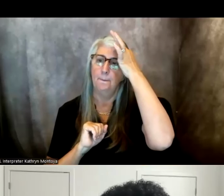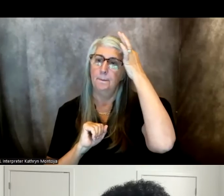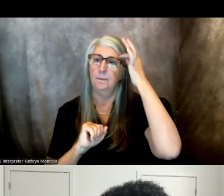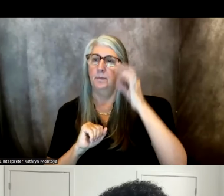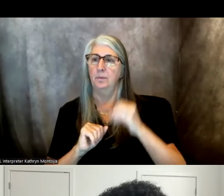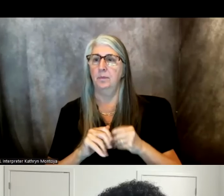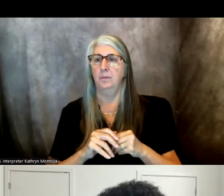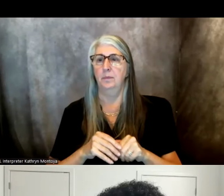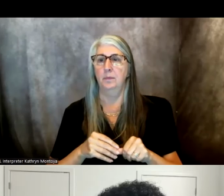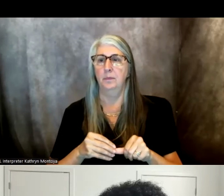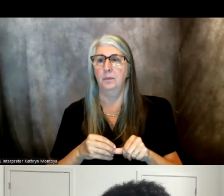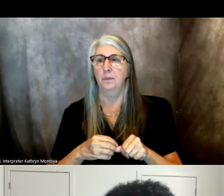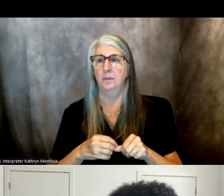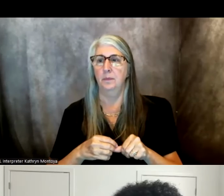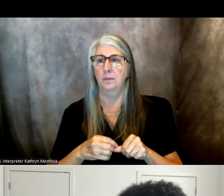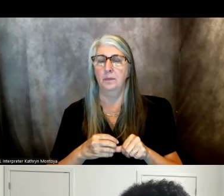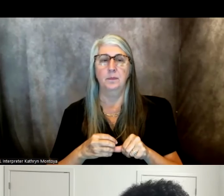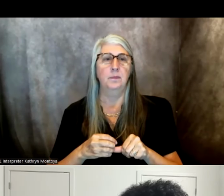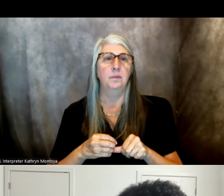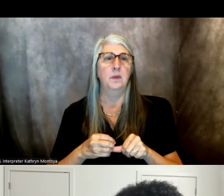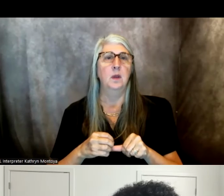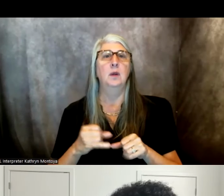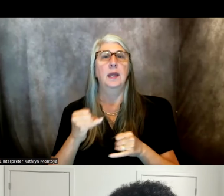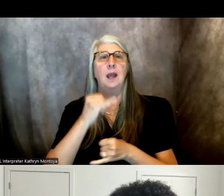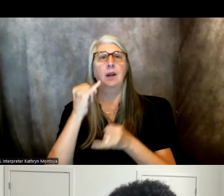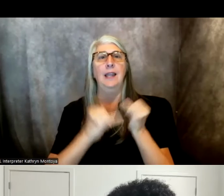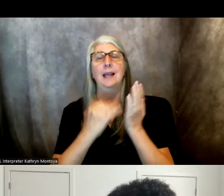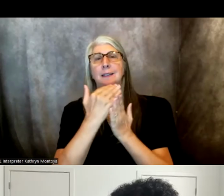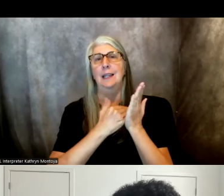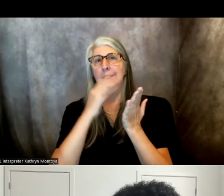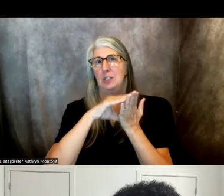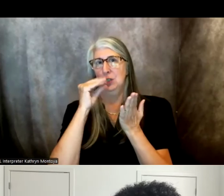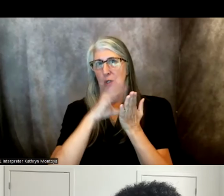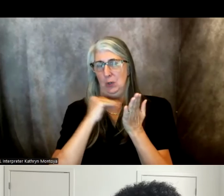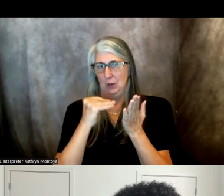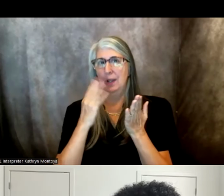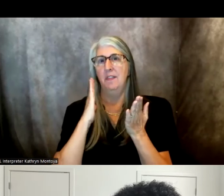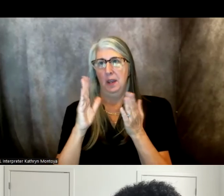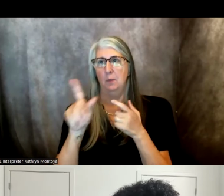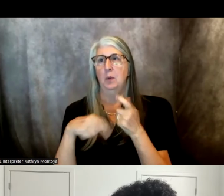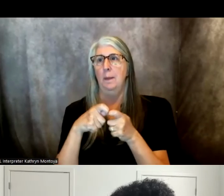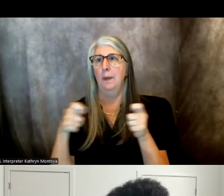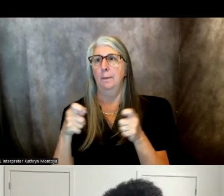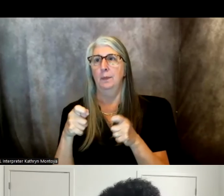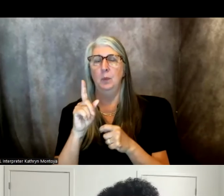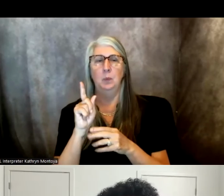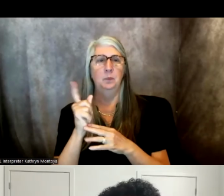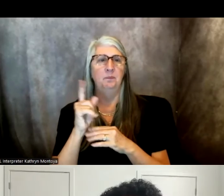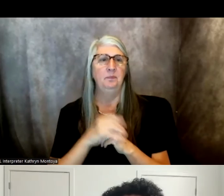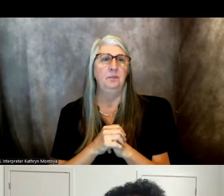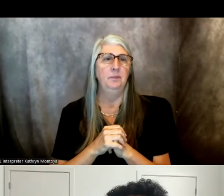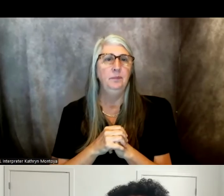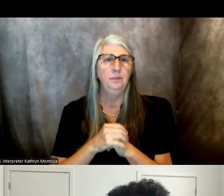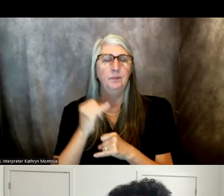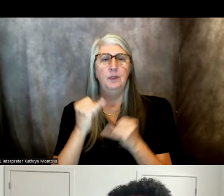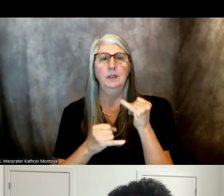All right, and this will be my last lessons learned slide before I wrap us up. So the last slide was really